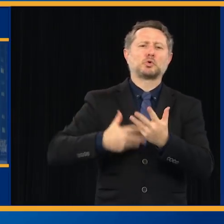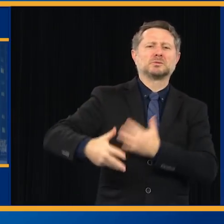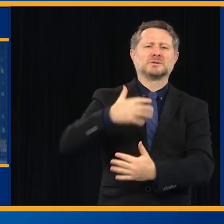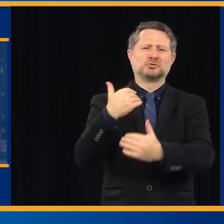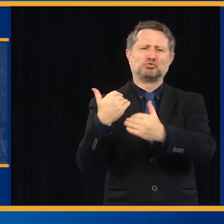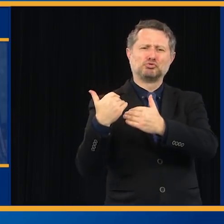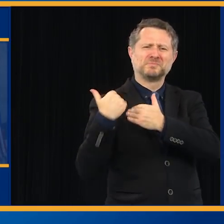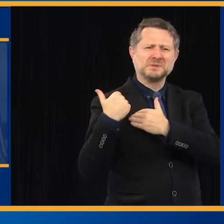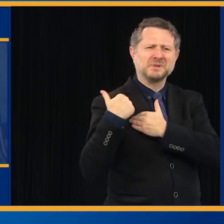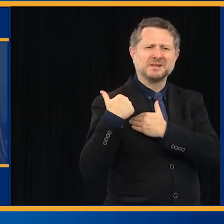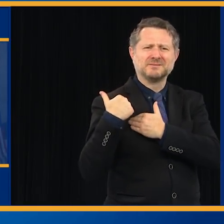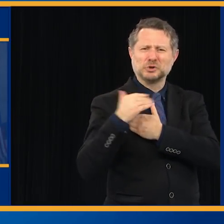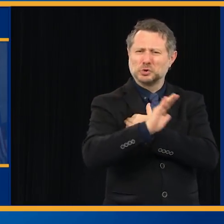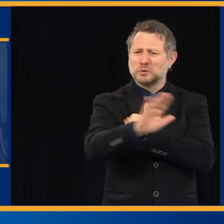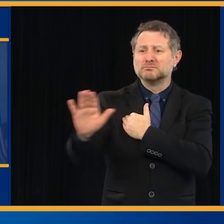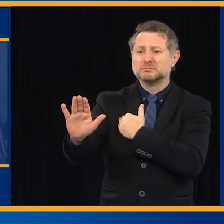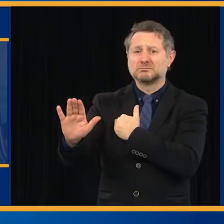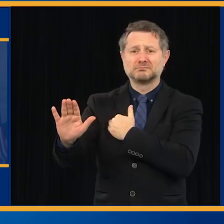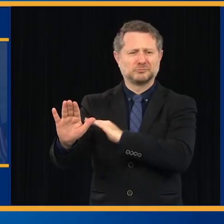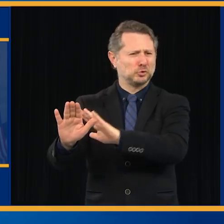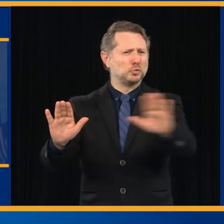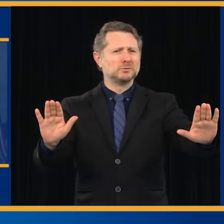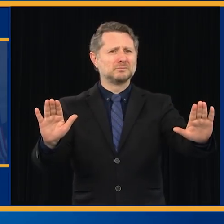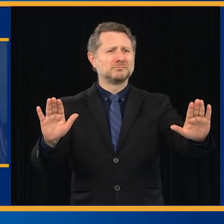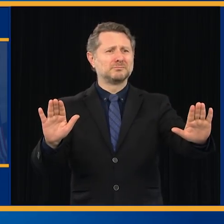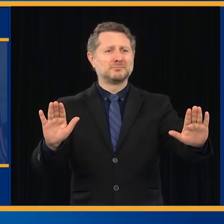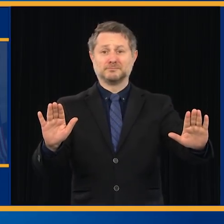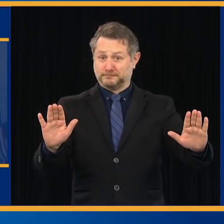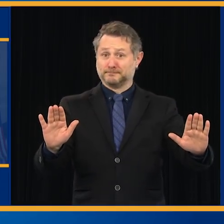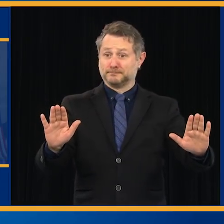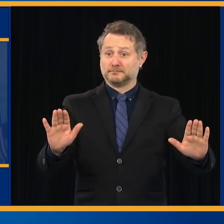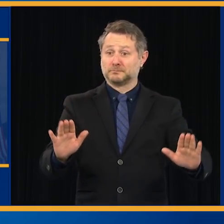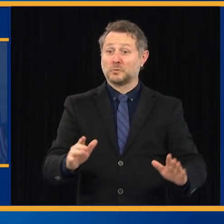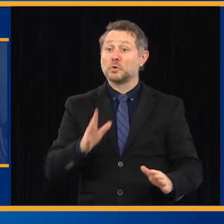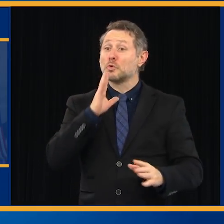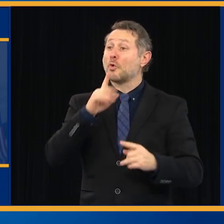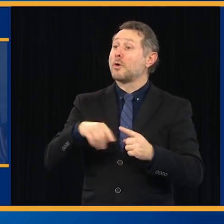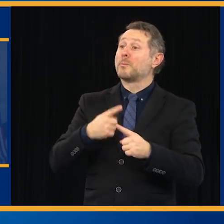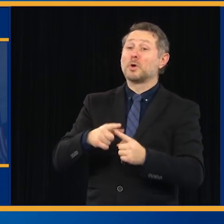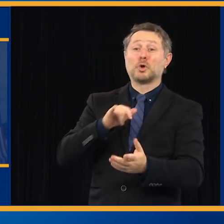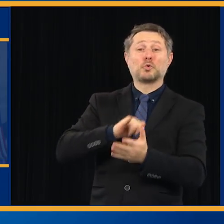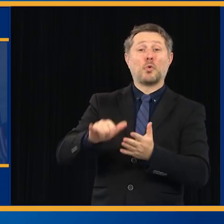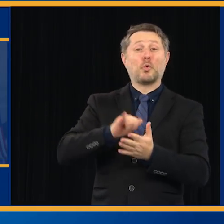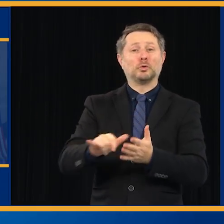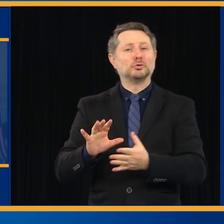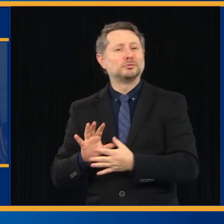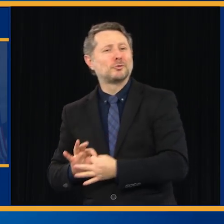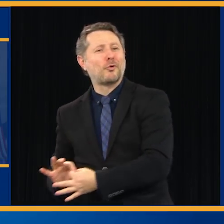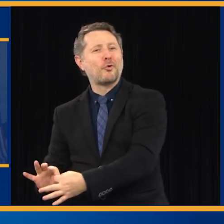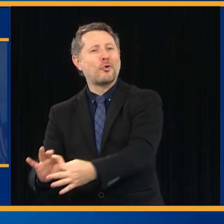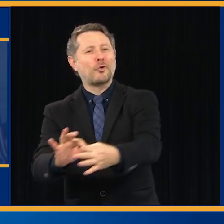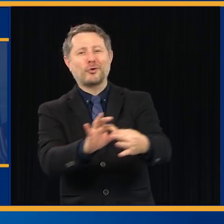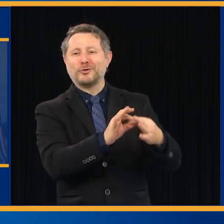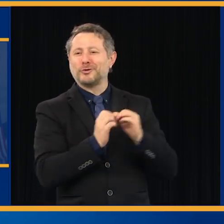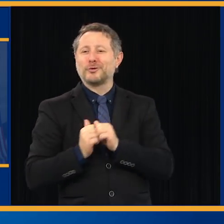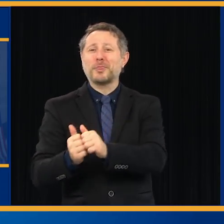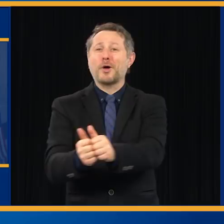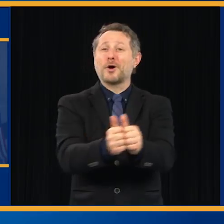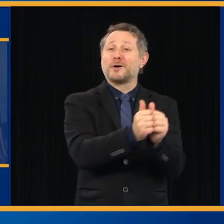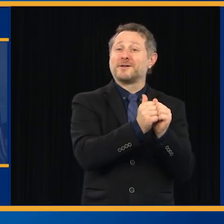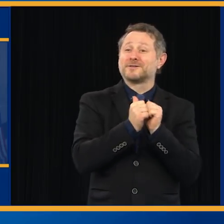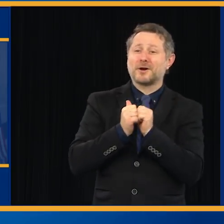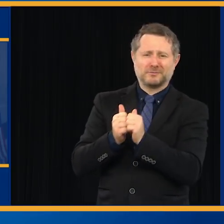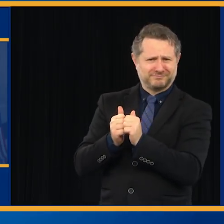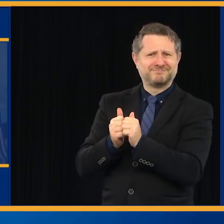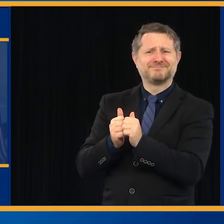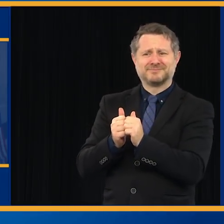of this overall pandemic. And when we talk about New Yorkers together and the spirit of unity and how